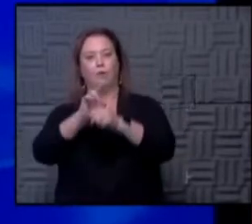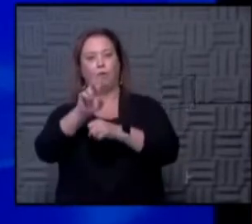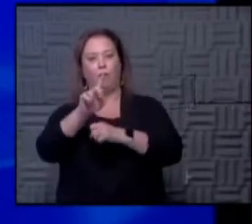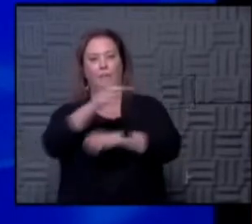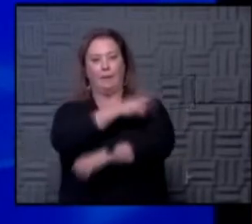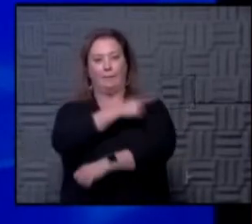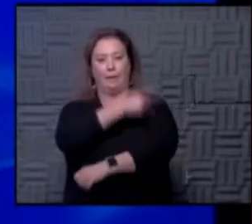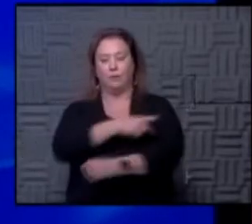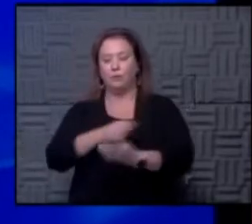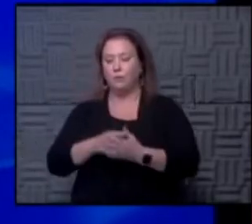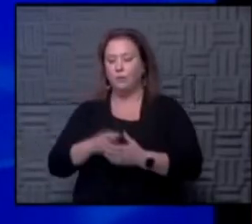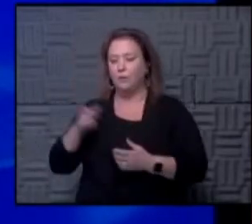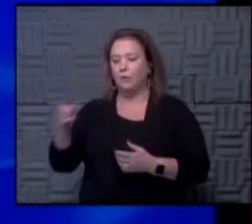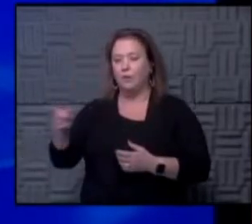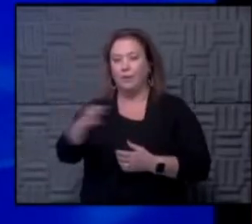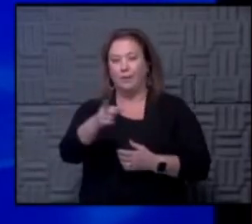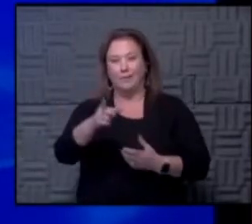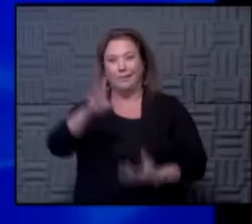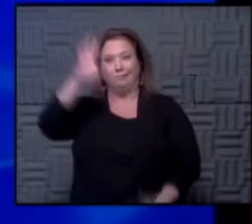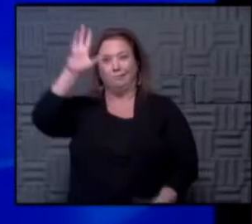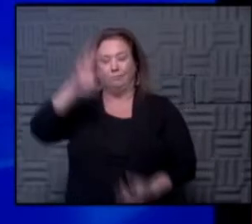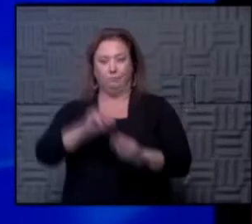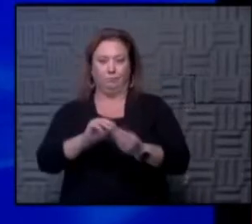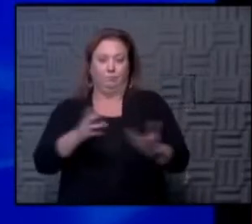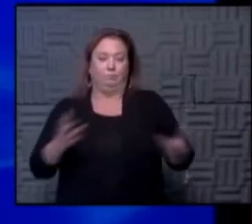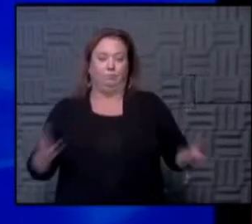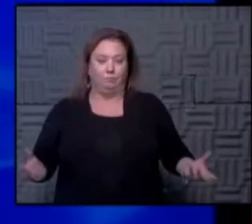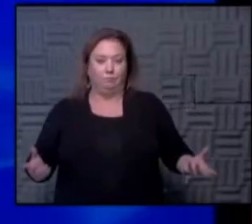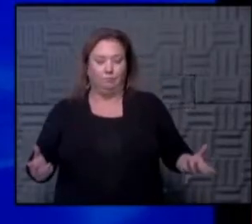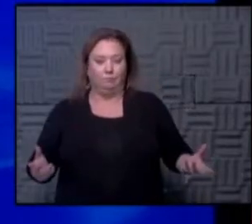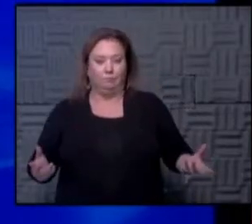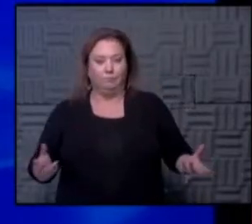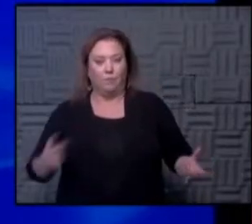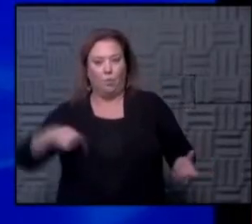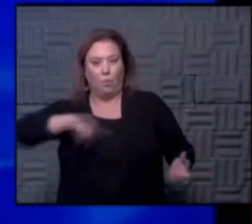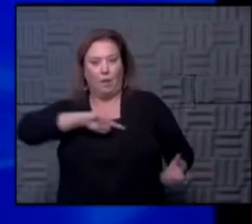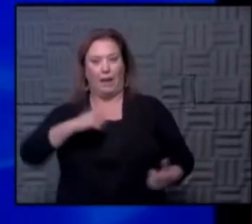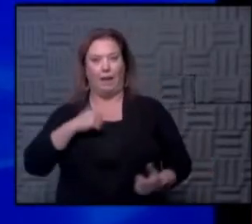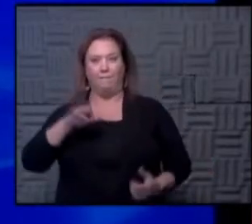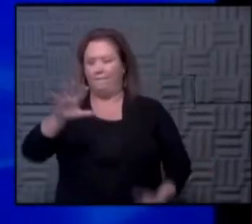that. So to put that in perspective, we have